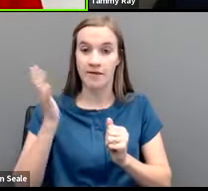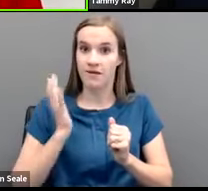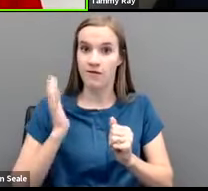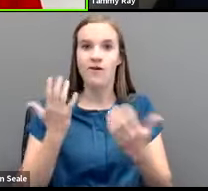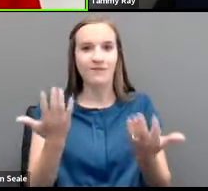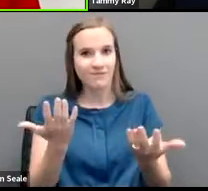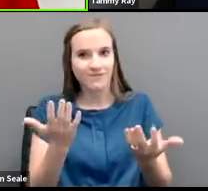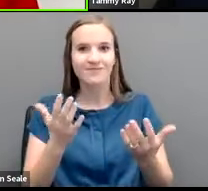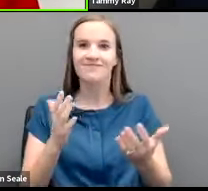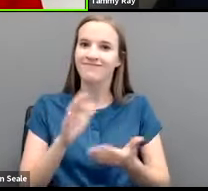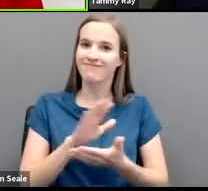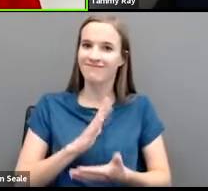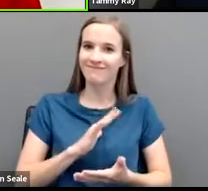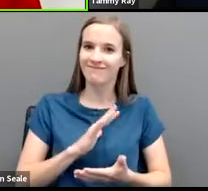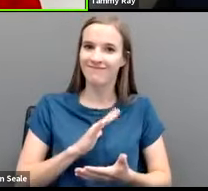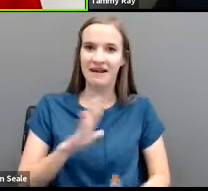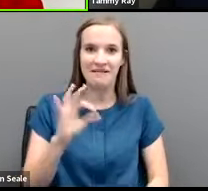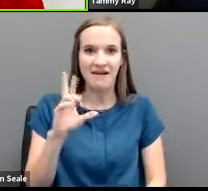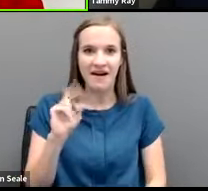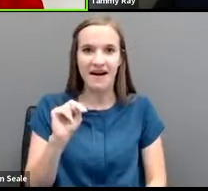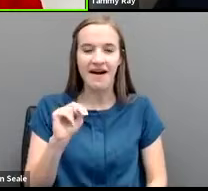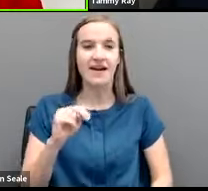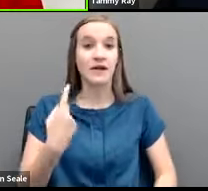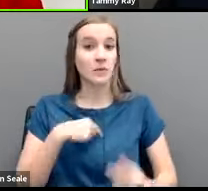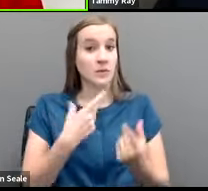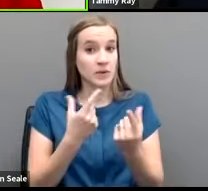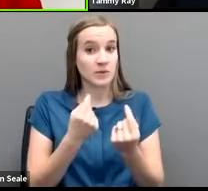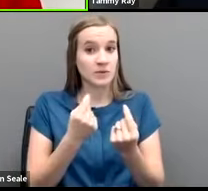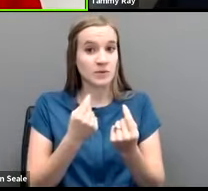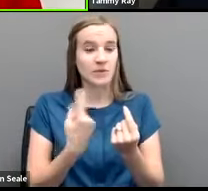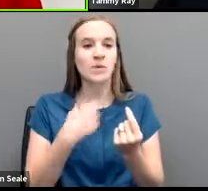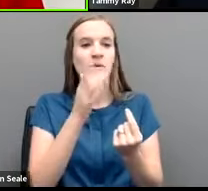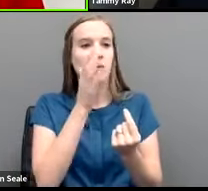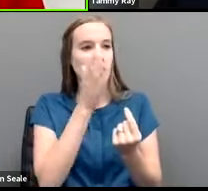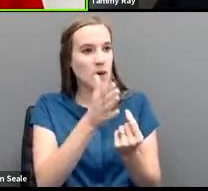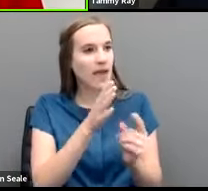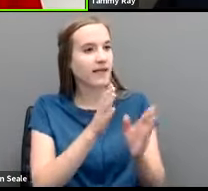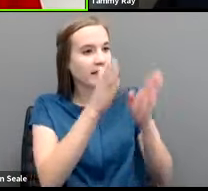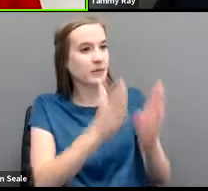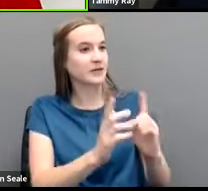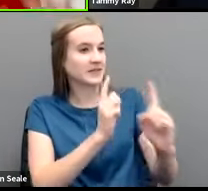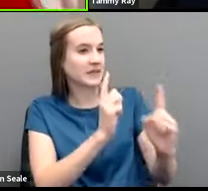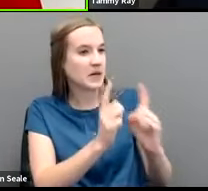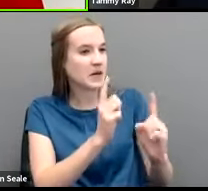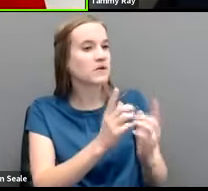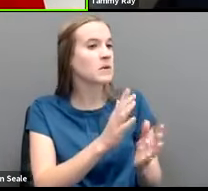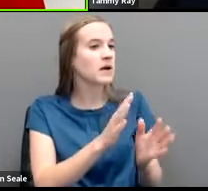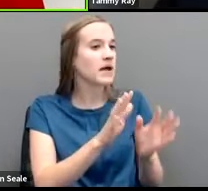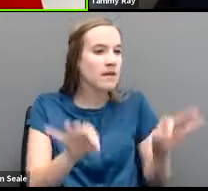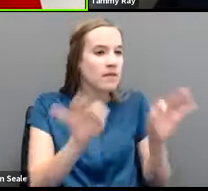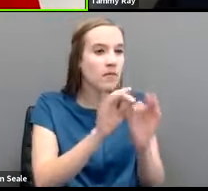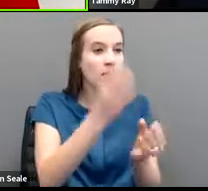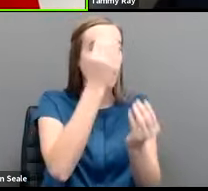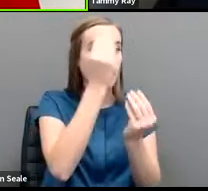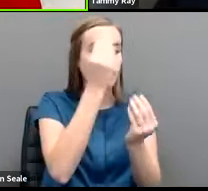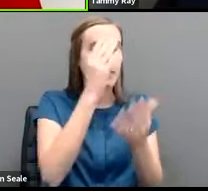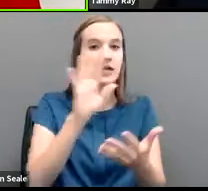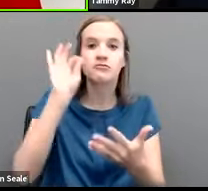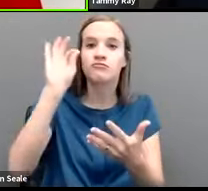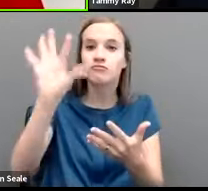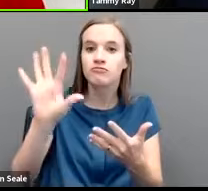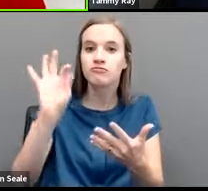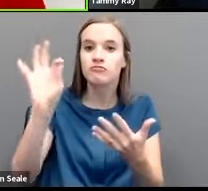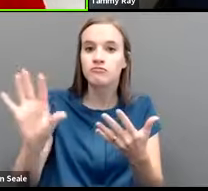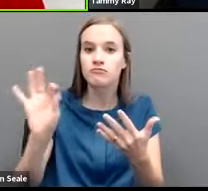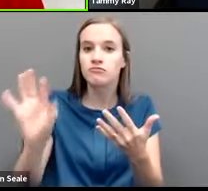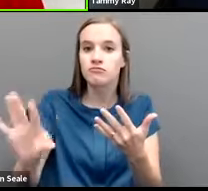really try to take what we feel are really important information nuggets and provide them to our community in short little